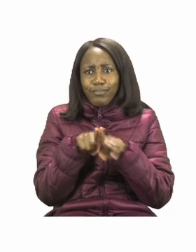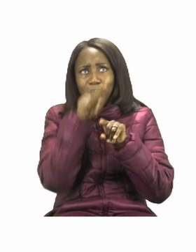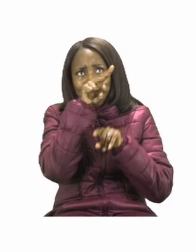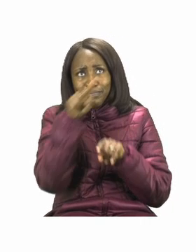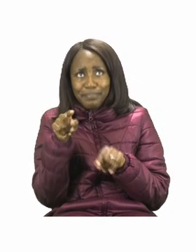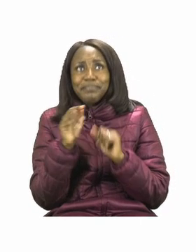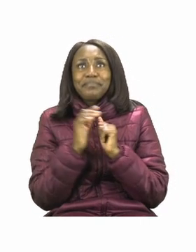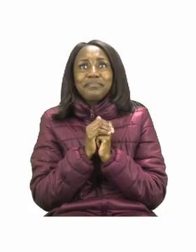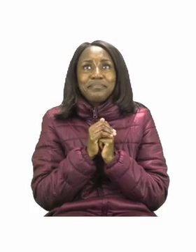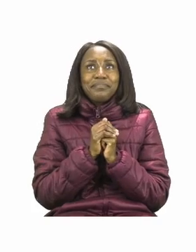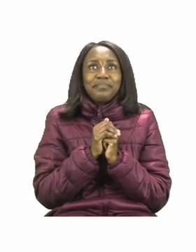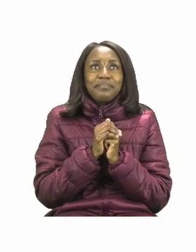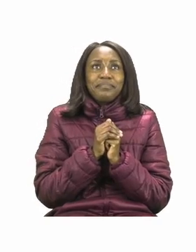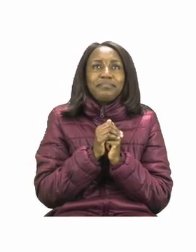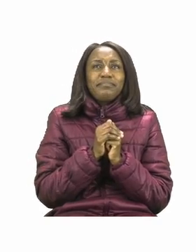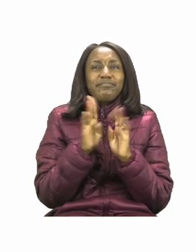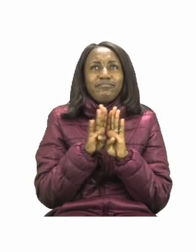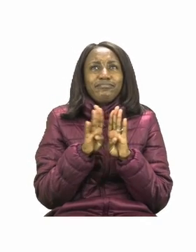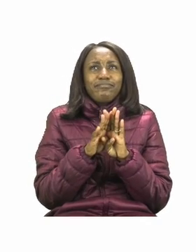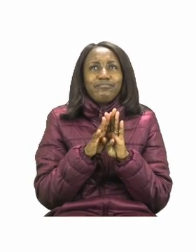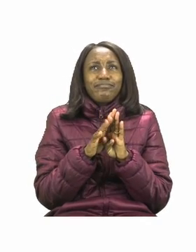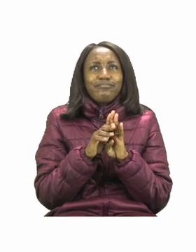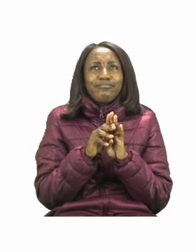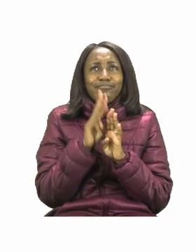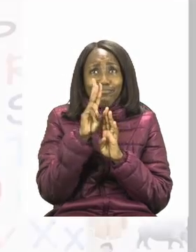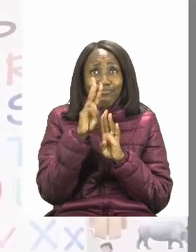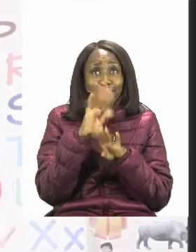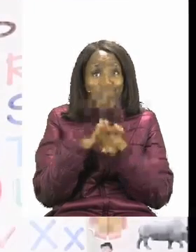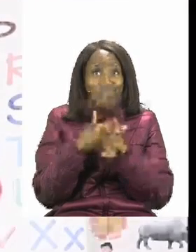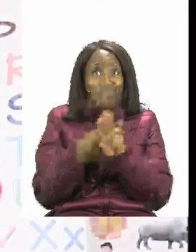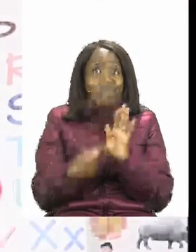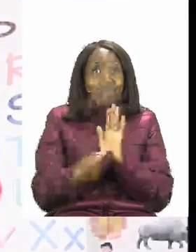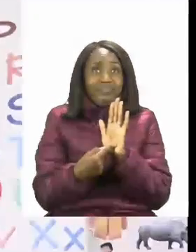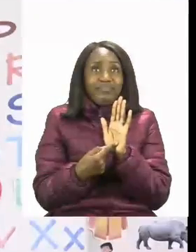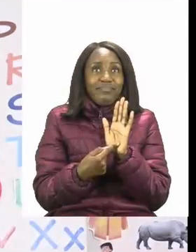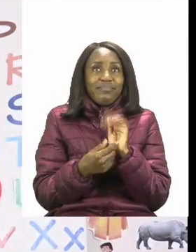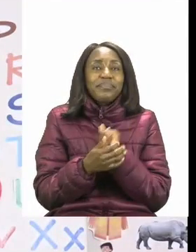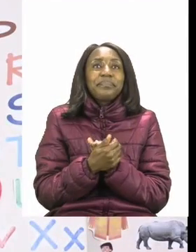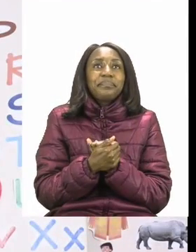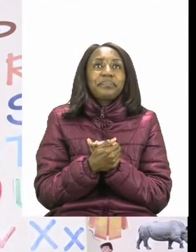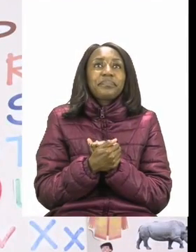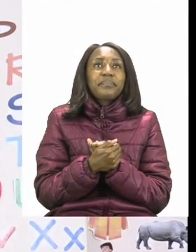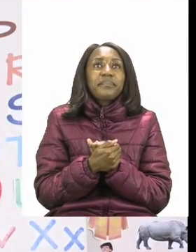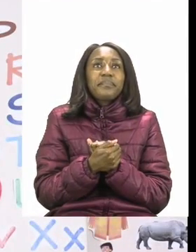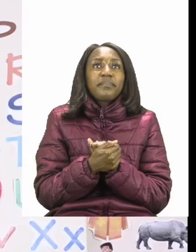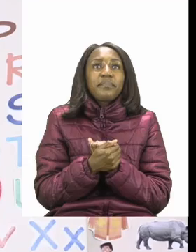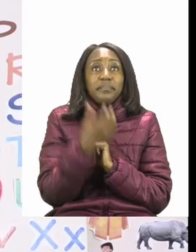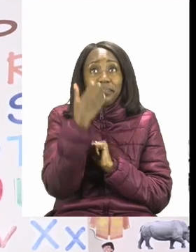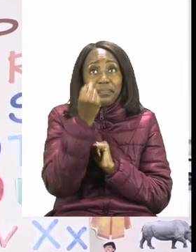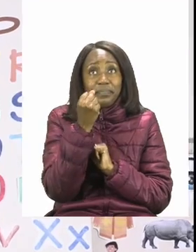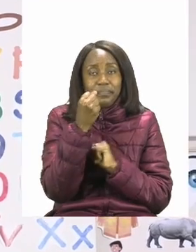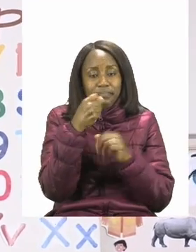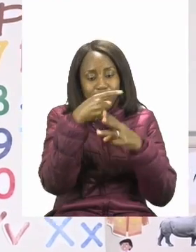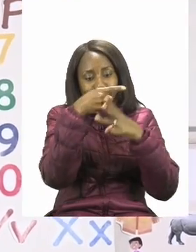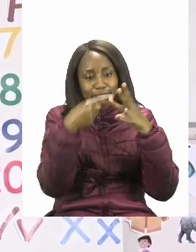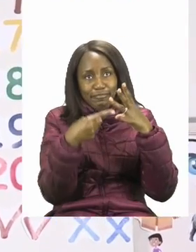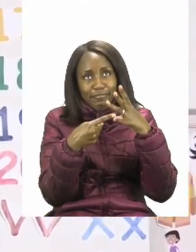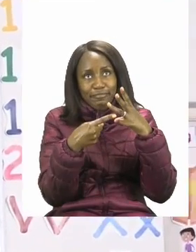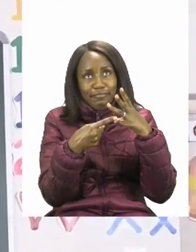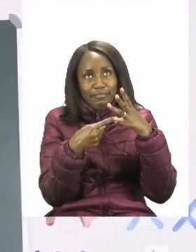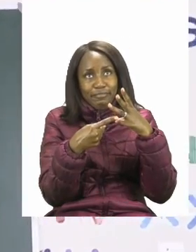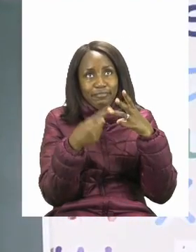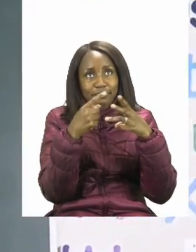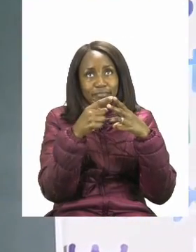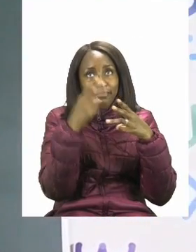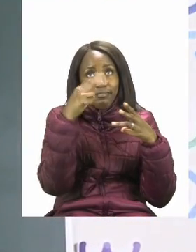try and do at least three together on one side. On the board, I have three words. We have the